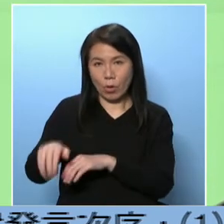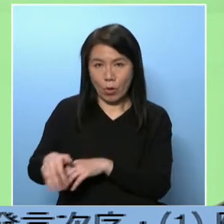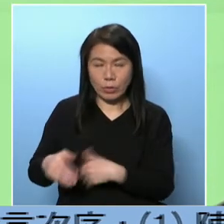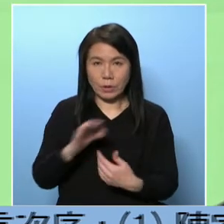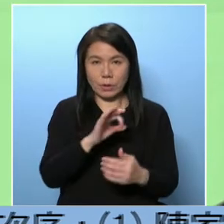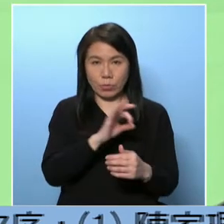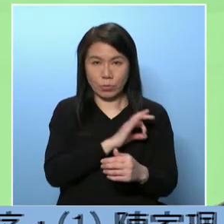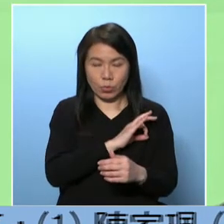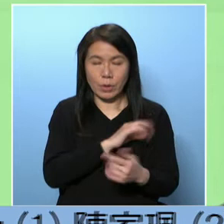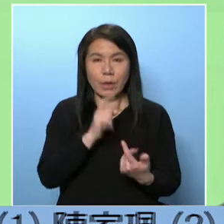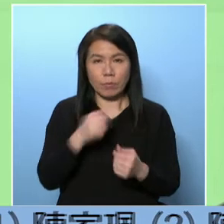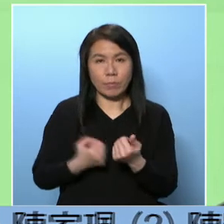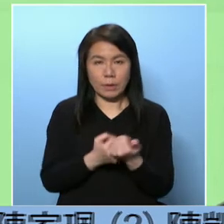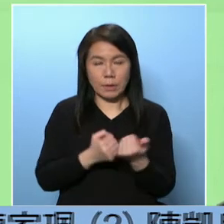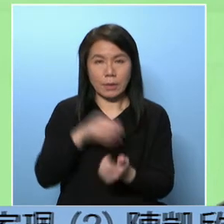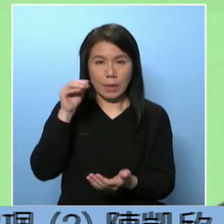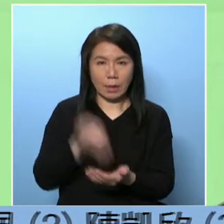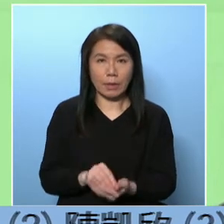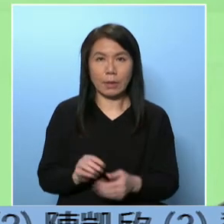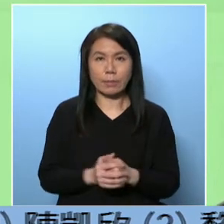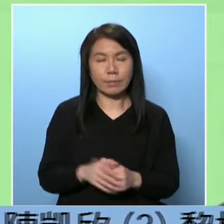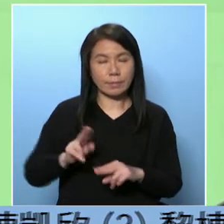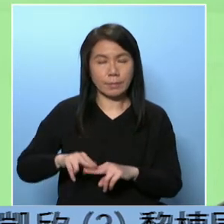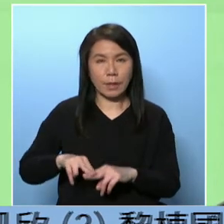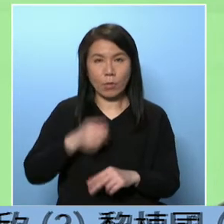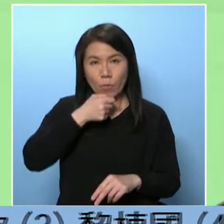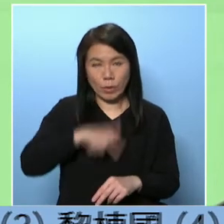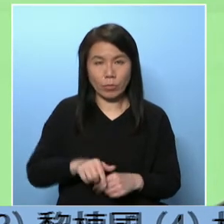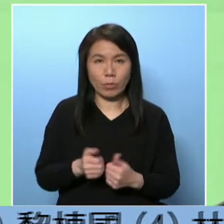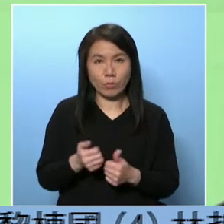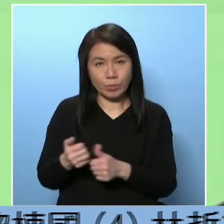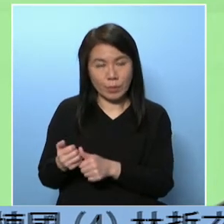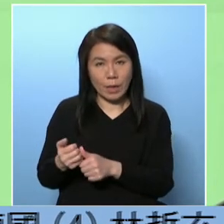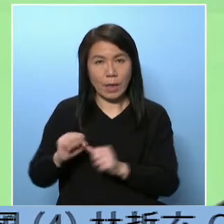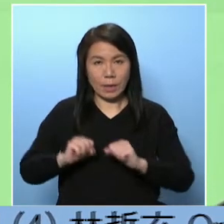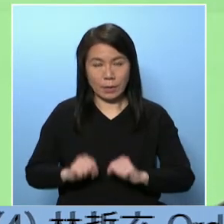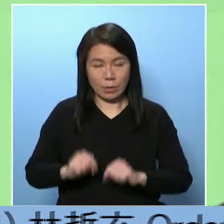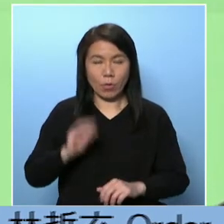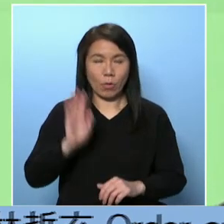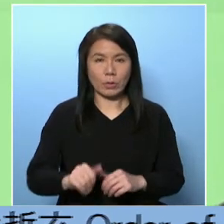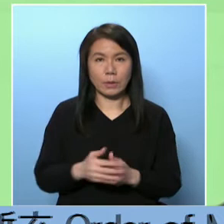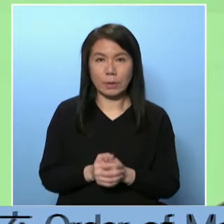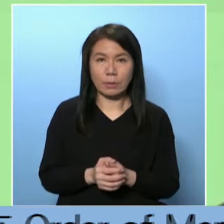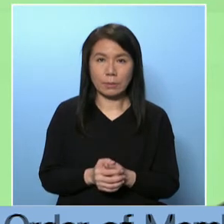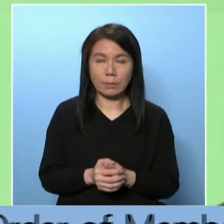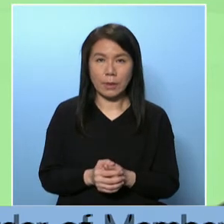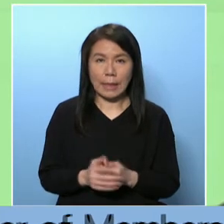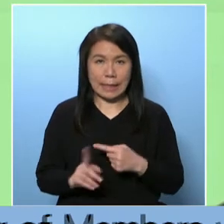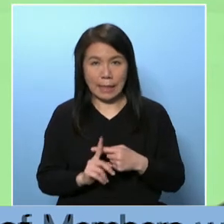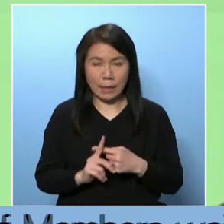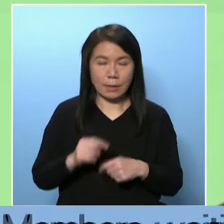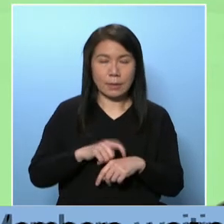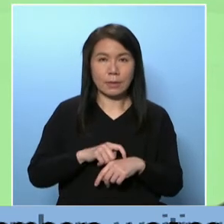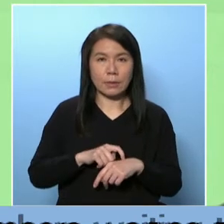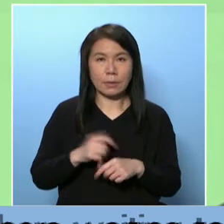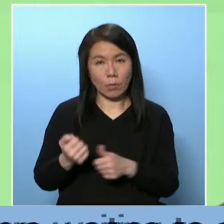community, and therefore the Hong Yi Kok would like to express our support for this, and we'd like to acknowledge the success of it. This